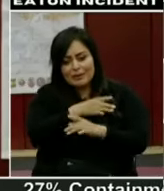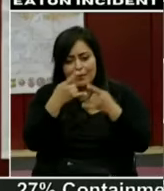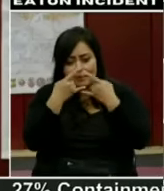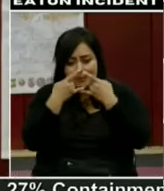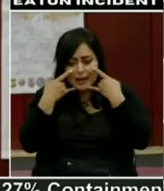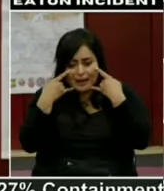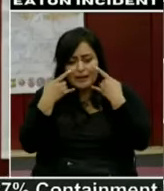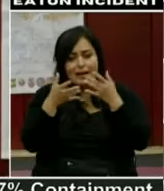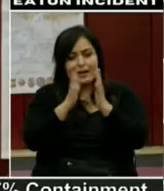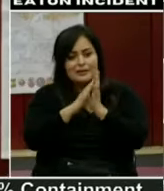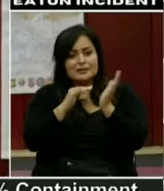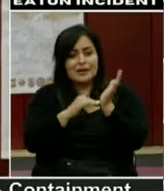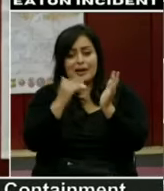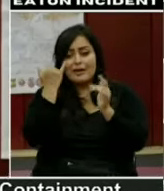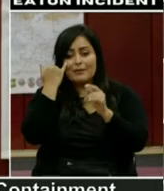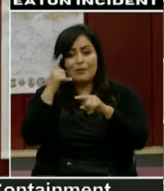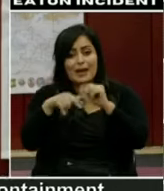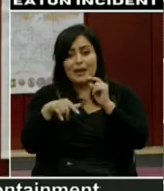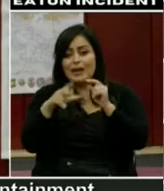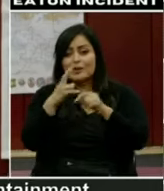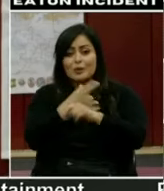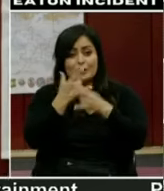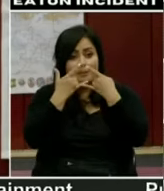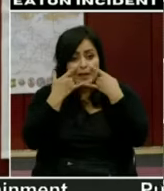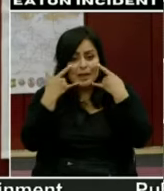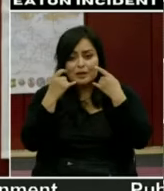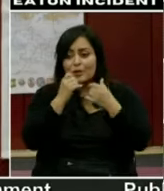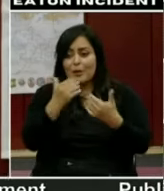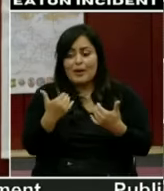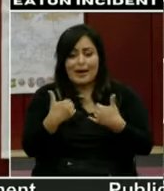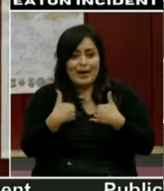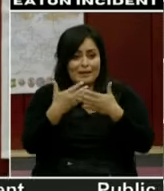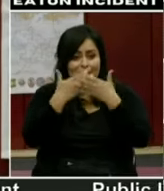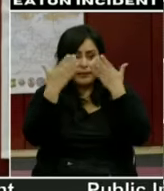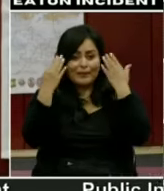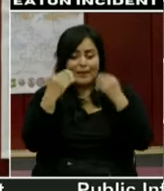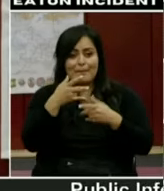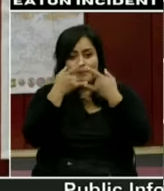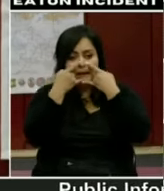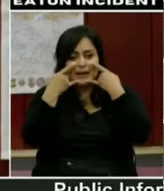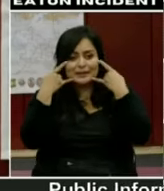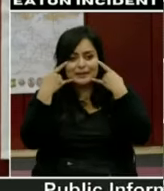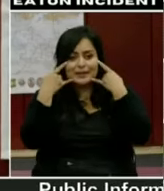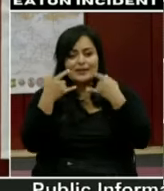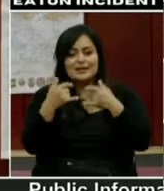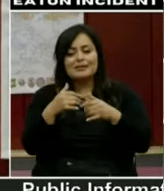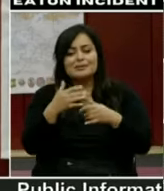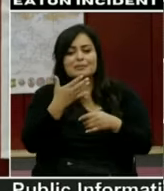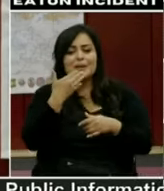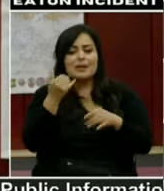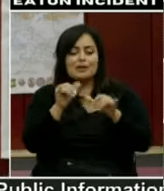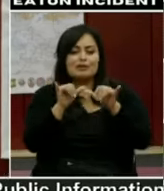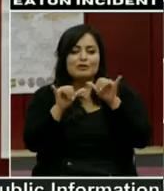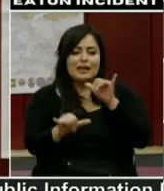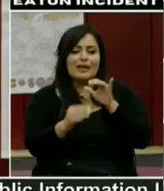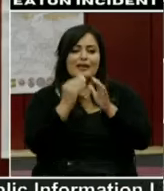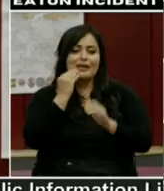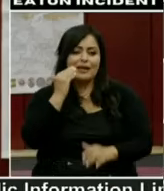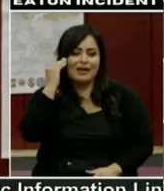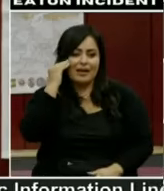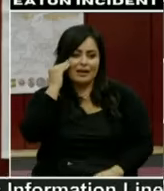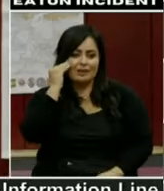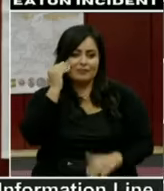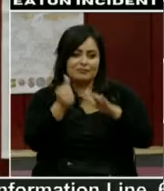If you're unable to wear a mask or you don't have a mask, the best thing to do is stay indoors if possible. When cleaning